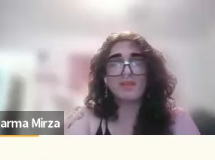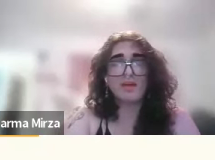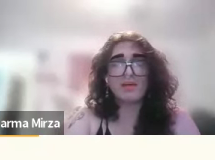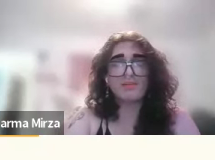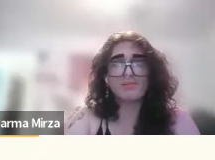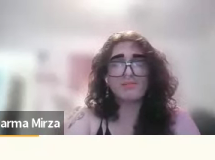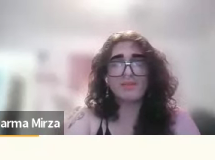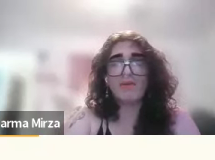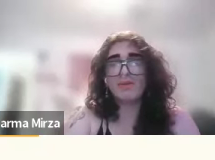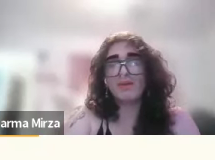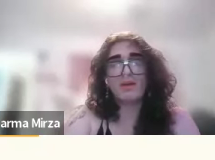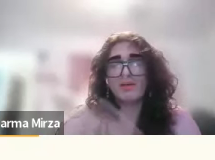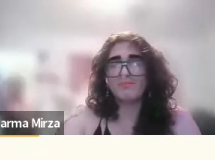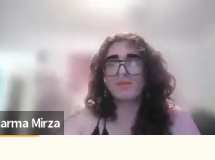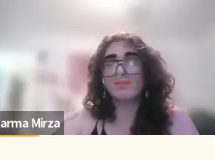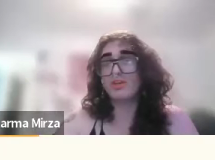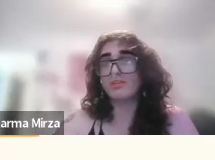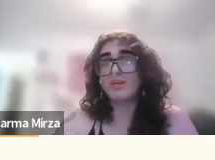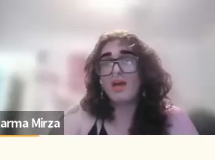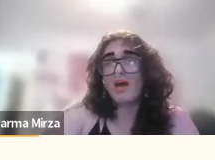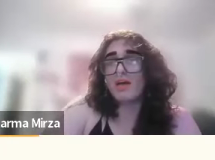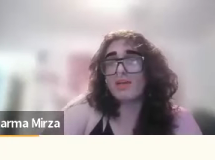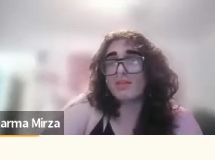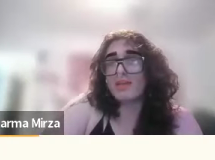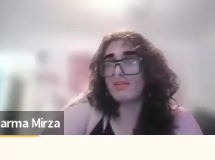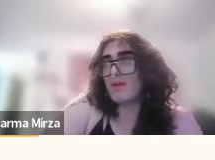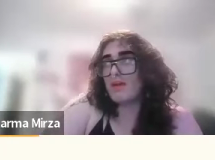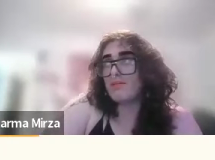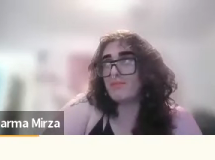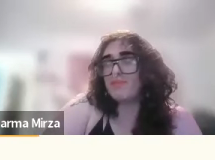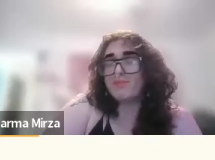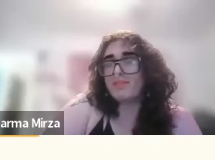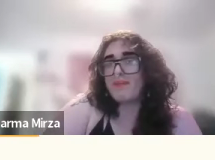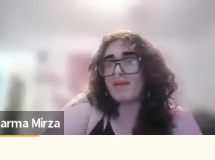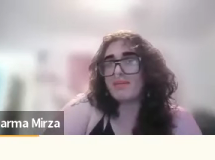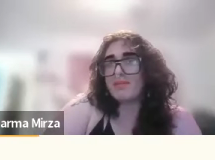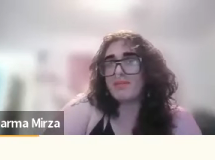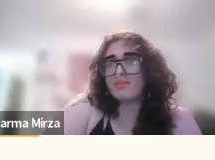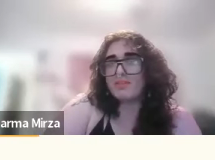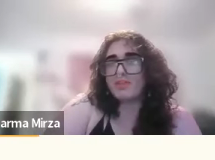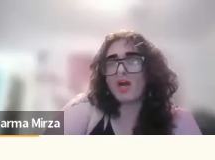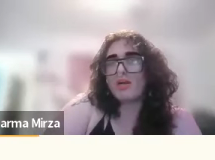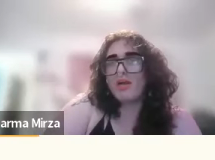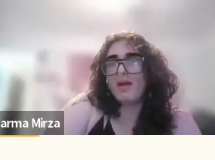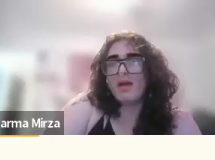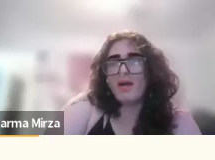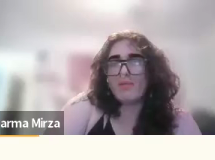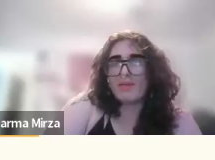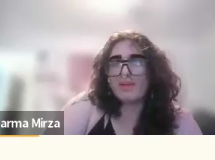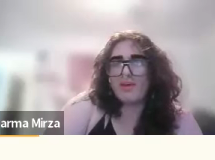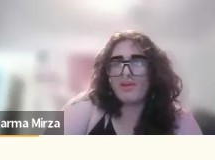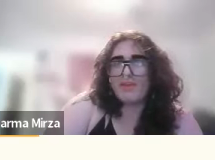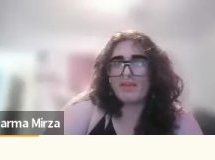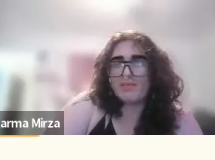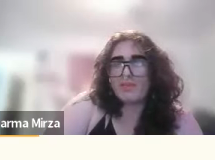racist county commissioners could give the police back the ability to search your car,